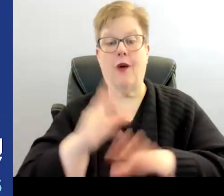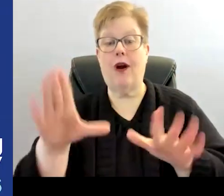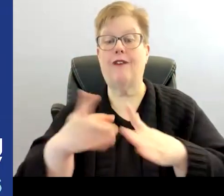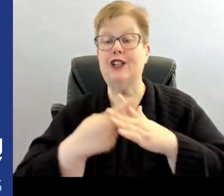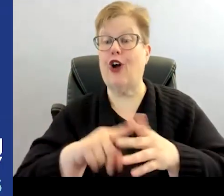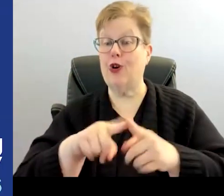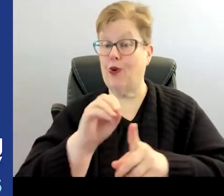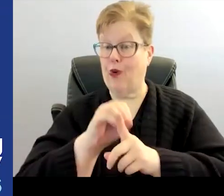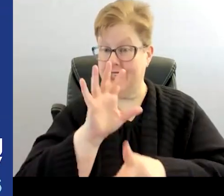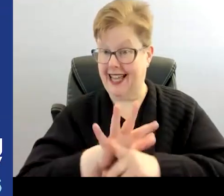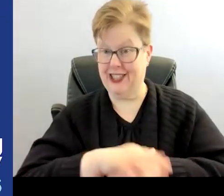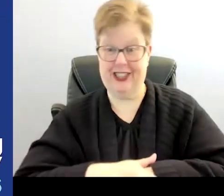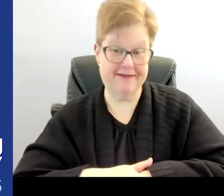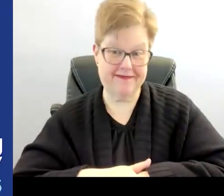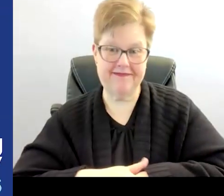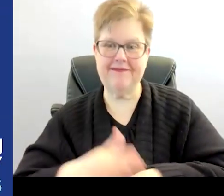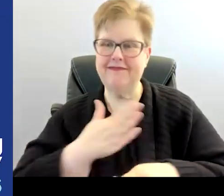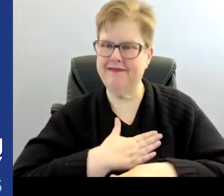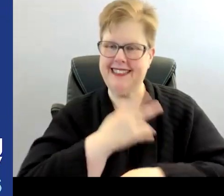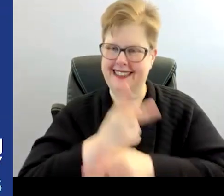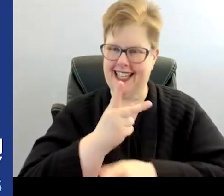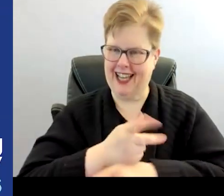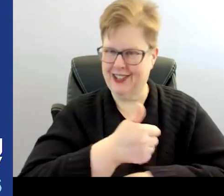to orientation. Please take